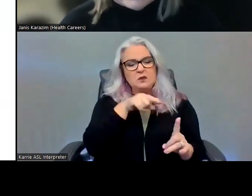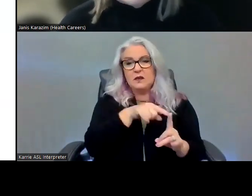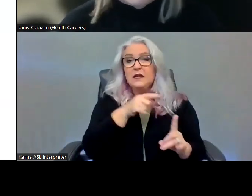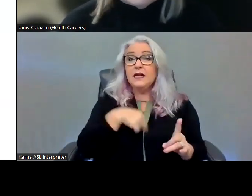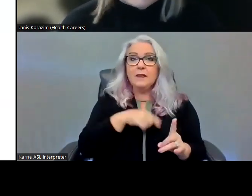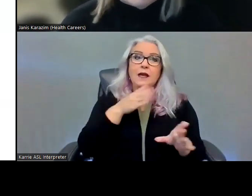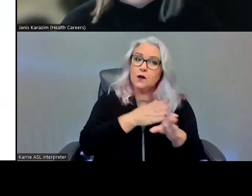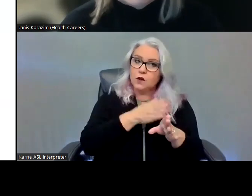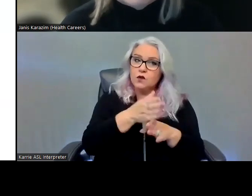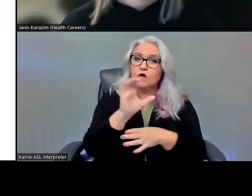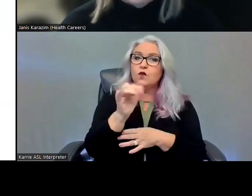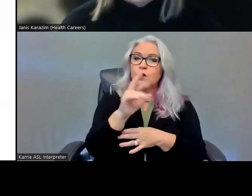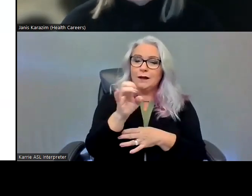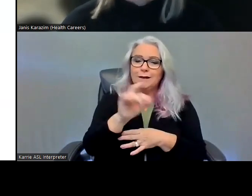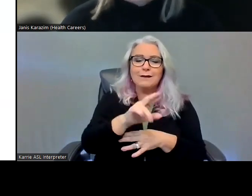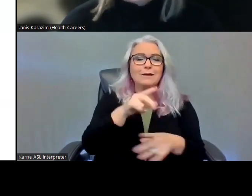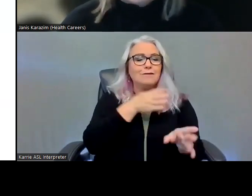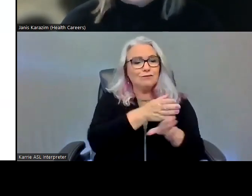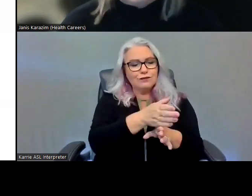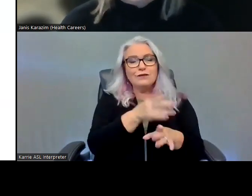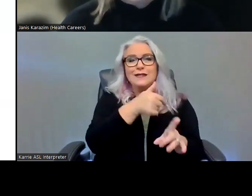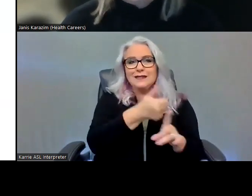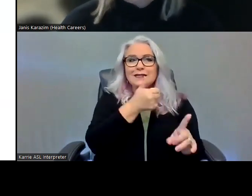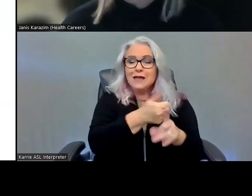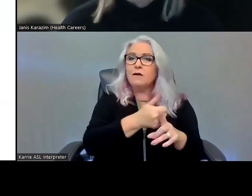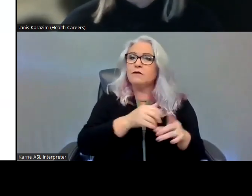is exactly what has happened with my career.